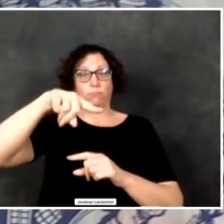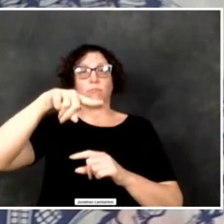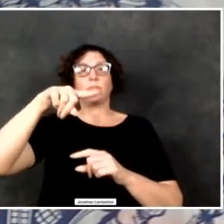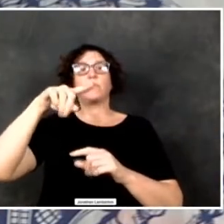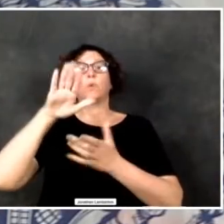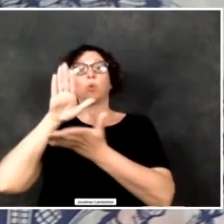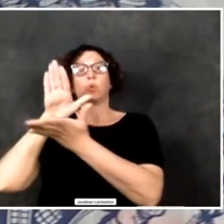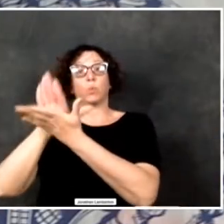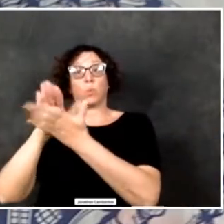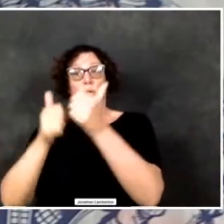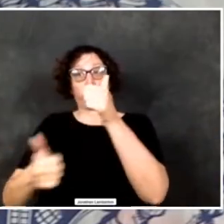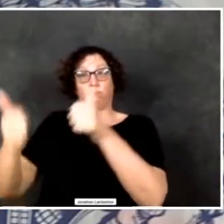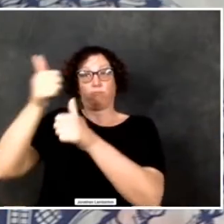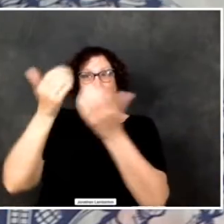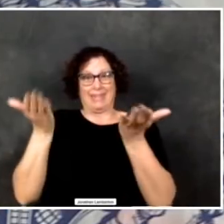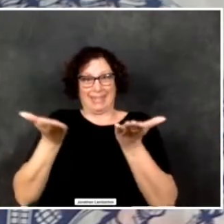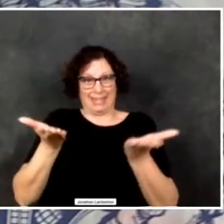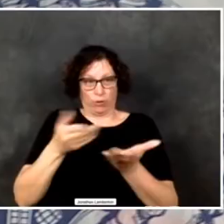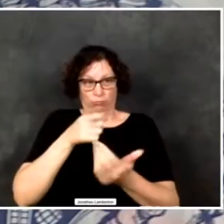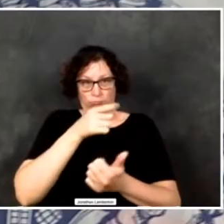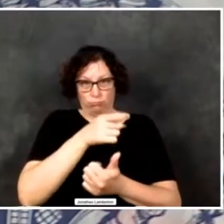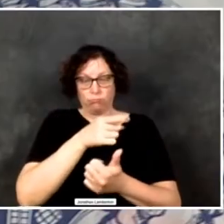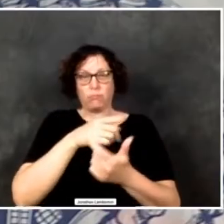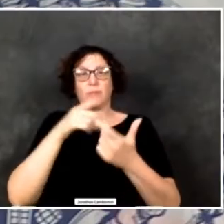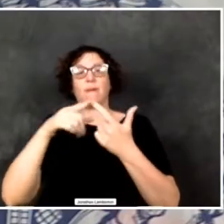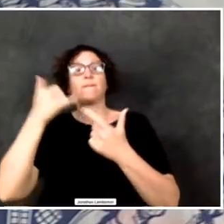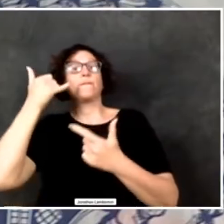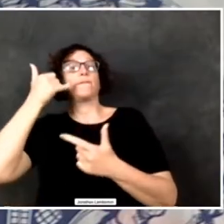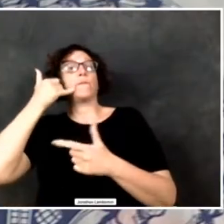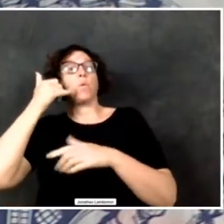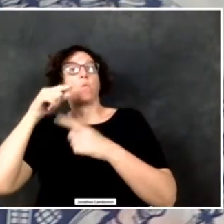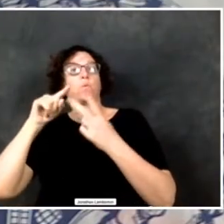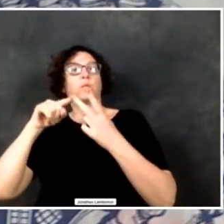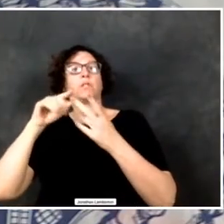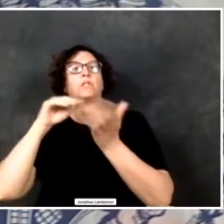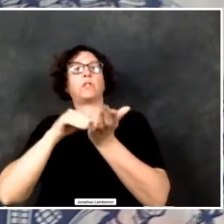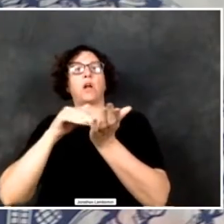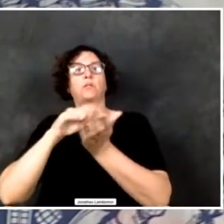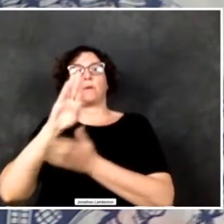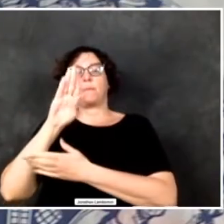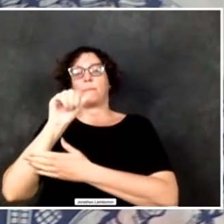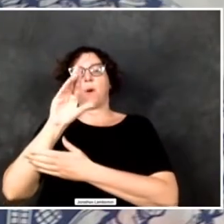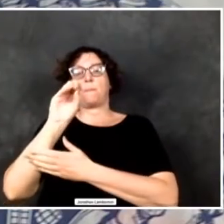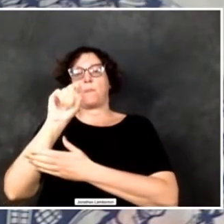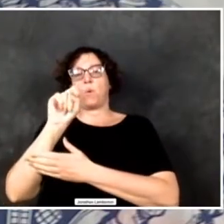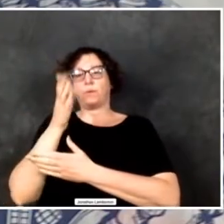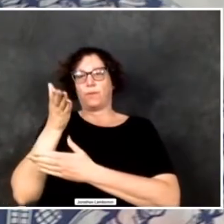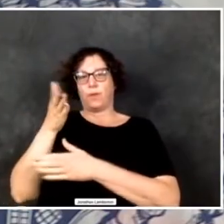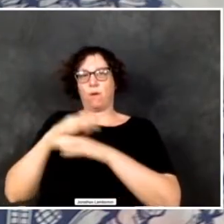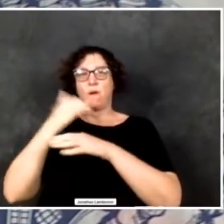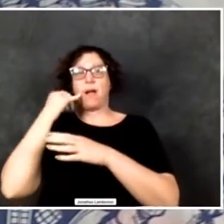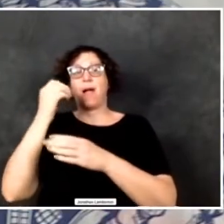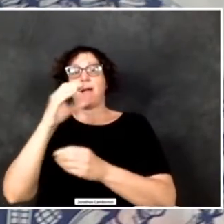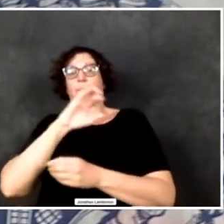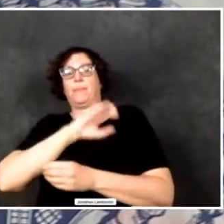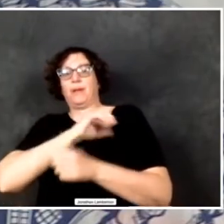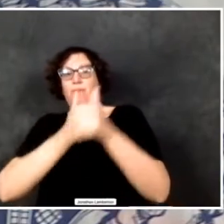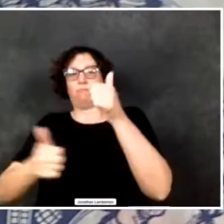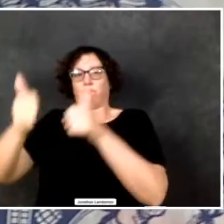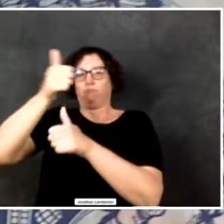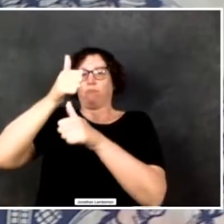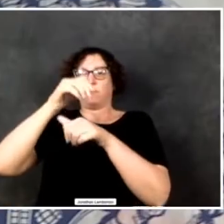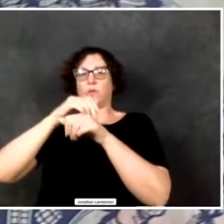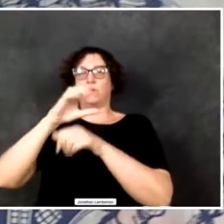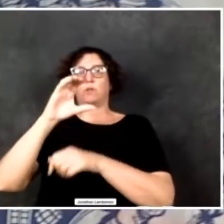Jimmy O'Neill on the phone. We will take one question from each reporter in an effort to get to as many outlets as possible.